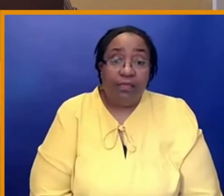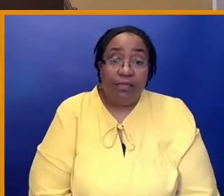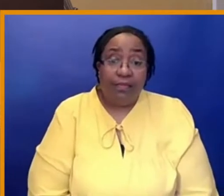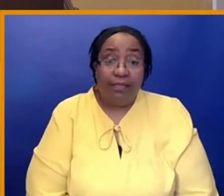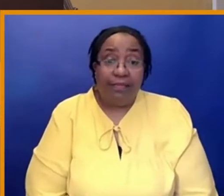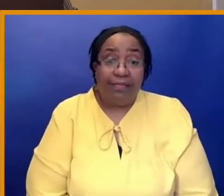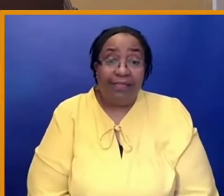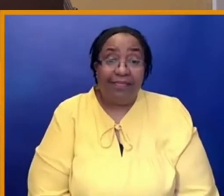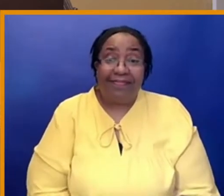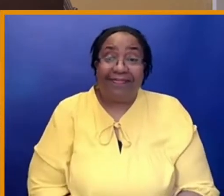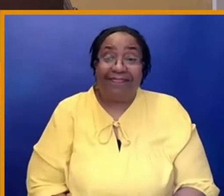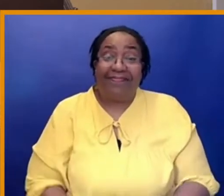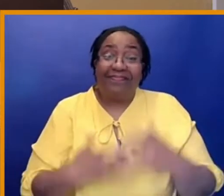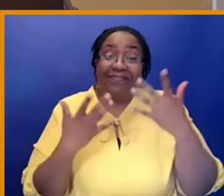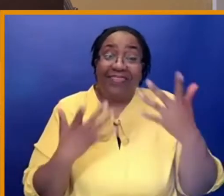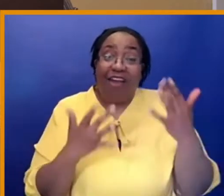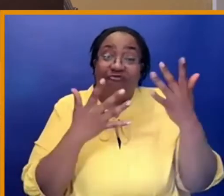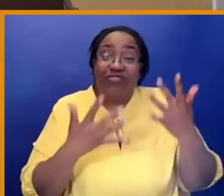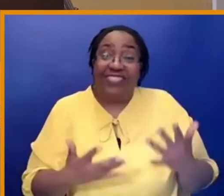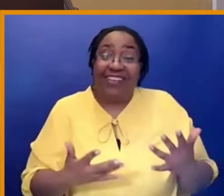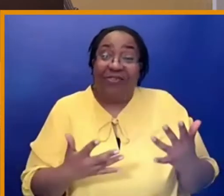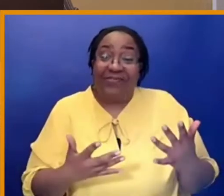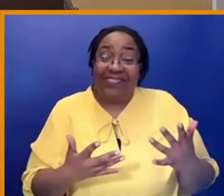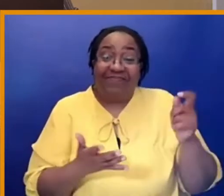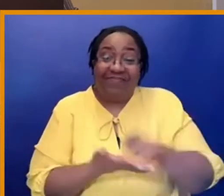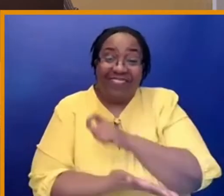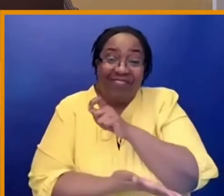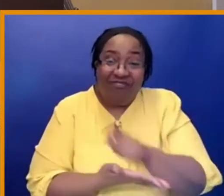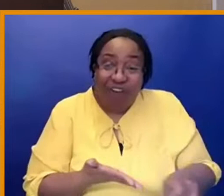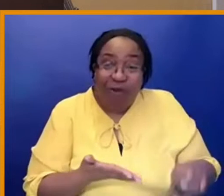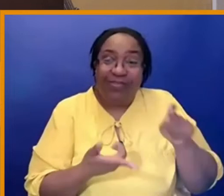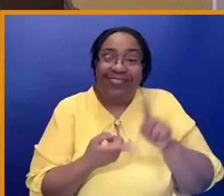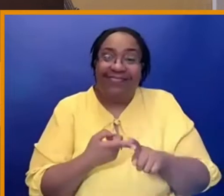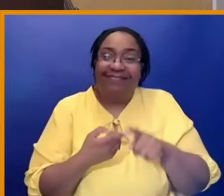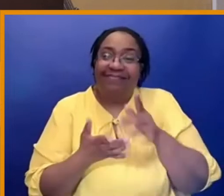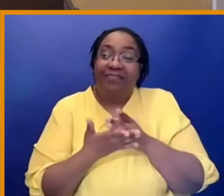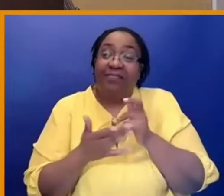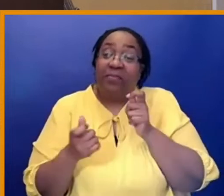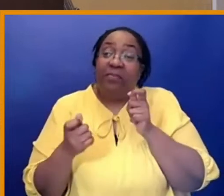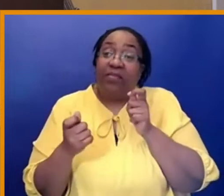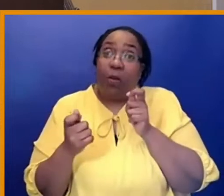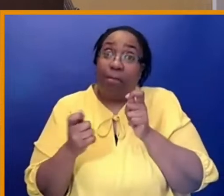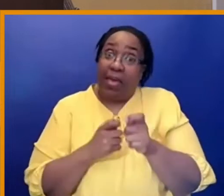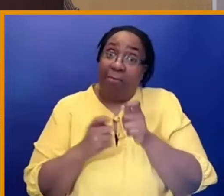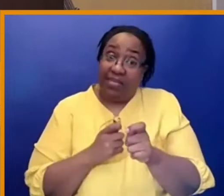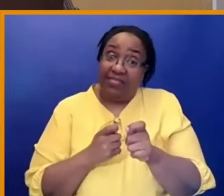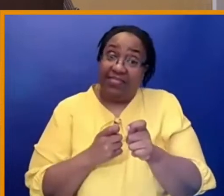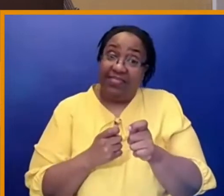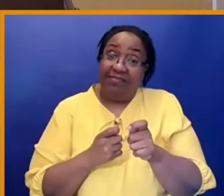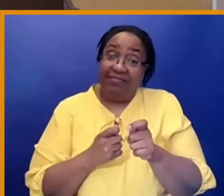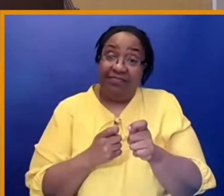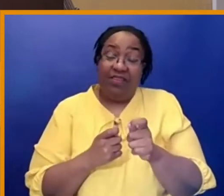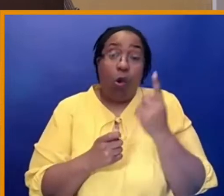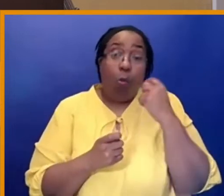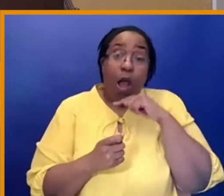Okay, so we now have the results of that vote. So the amendment, for that amendment, there are